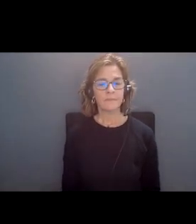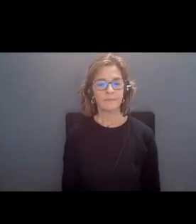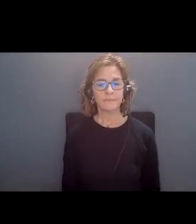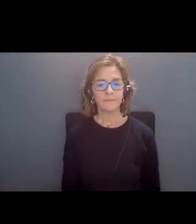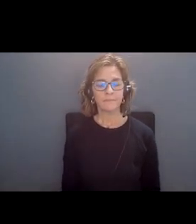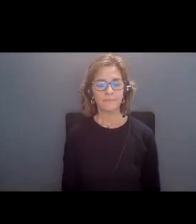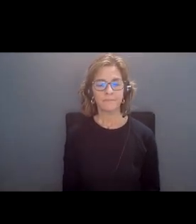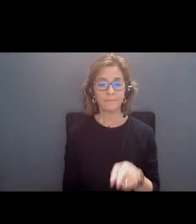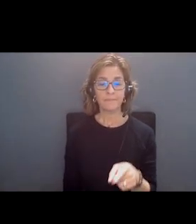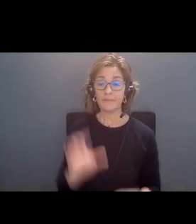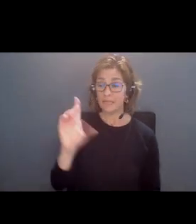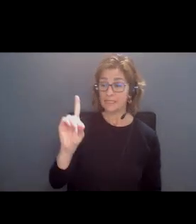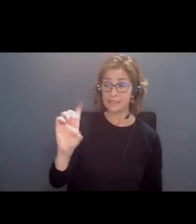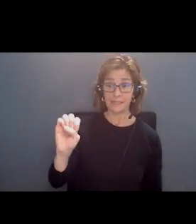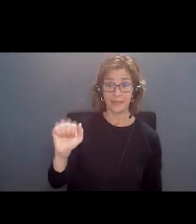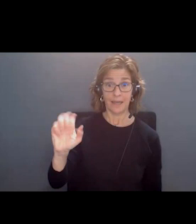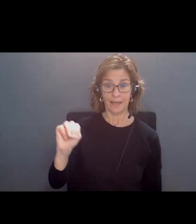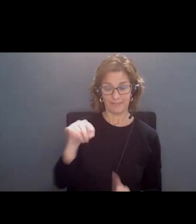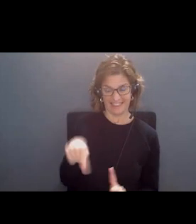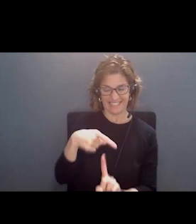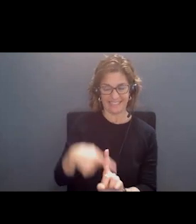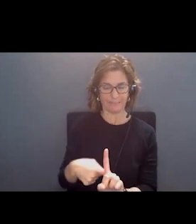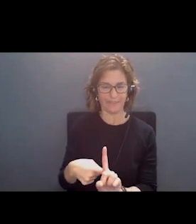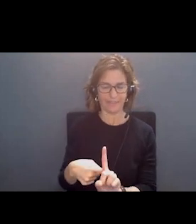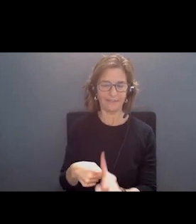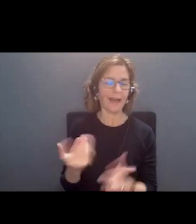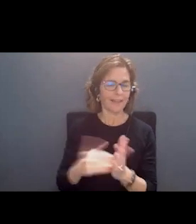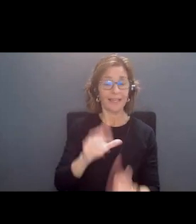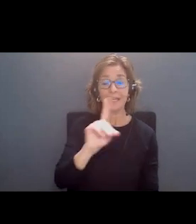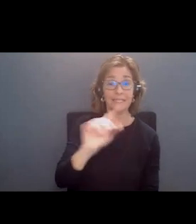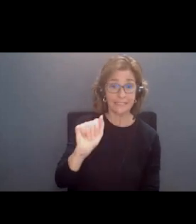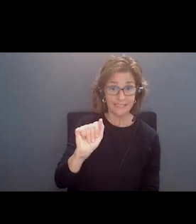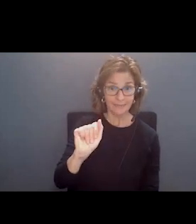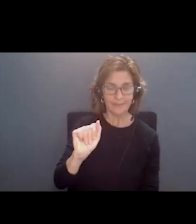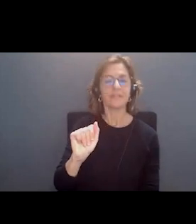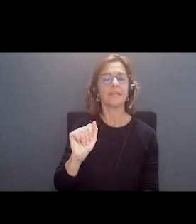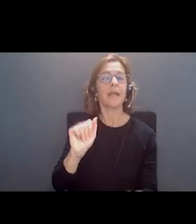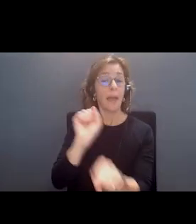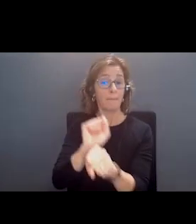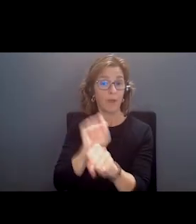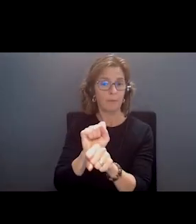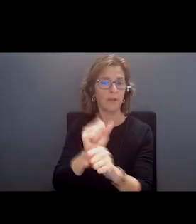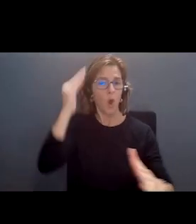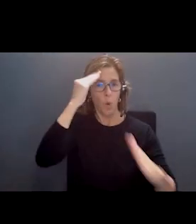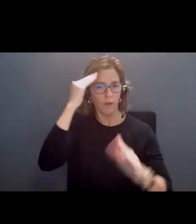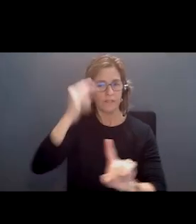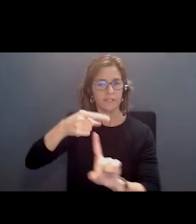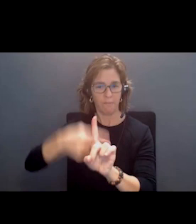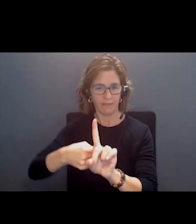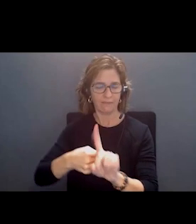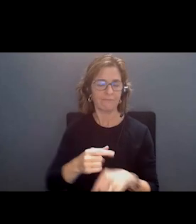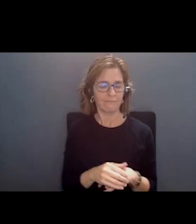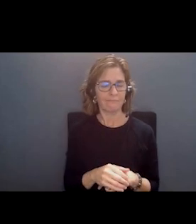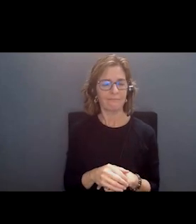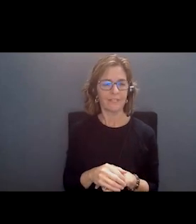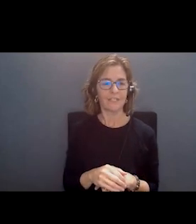Disability Employment Awareness Month, commonly referred to as DEAM or D-E-A-M in Canada, is an